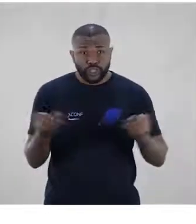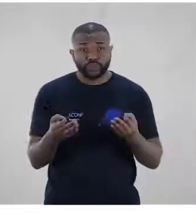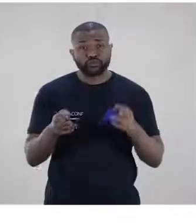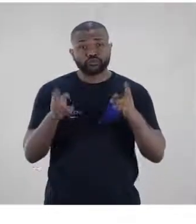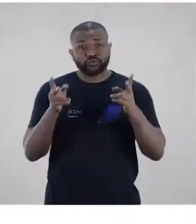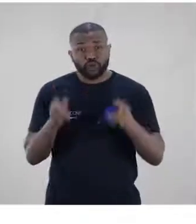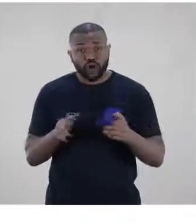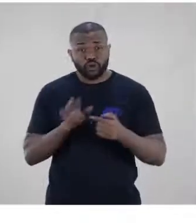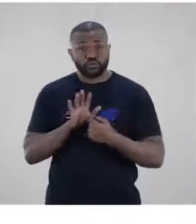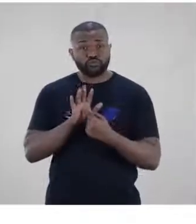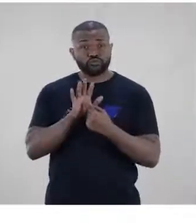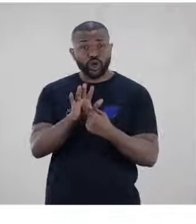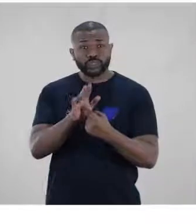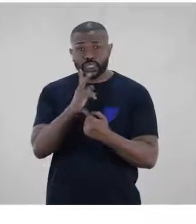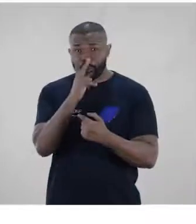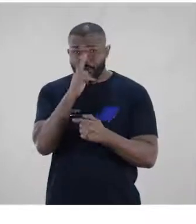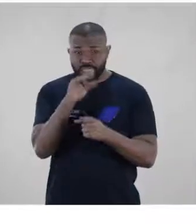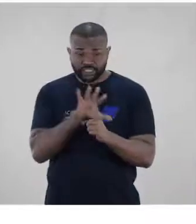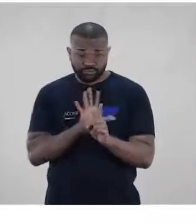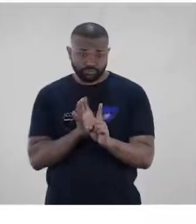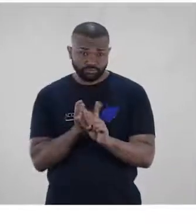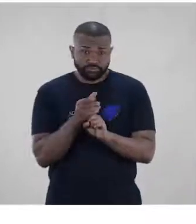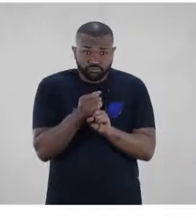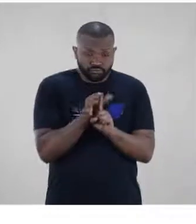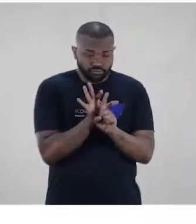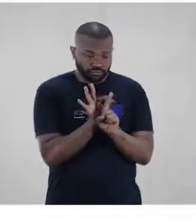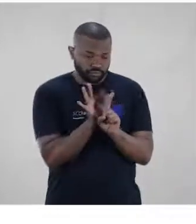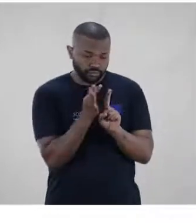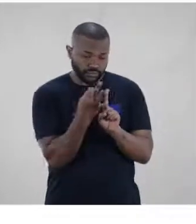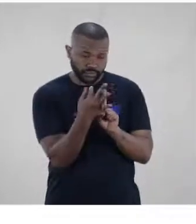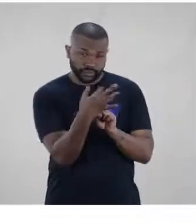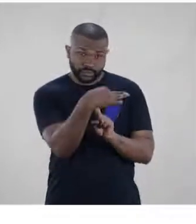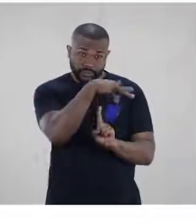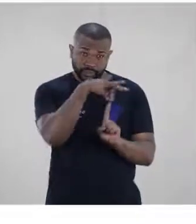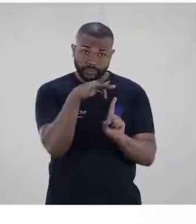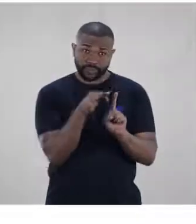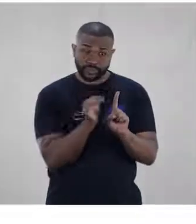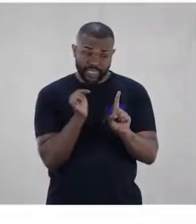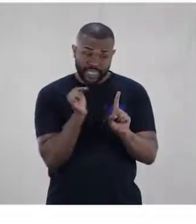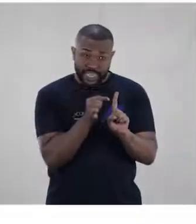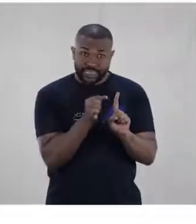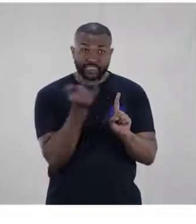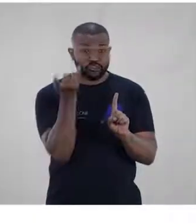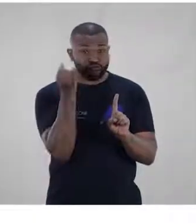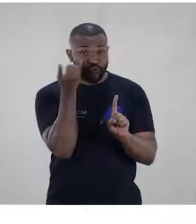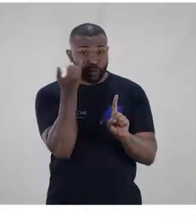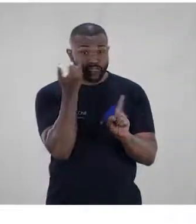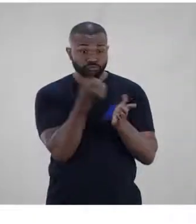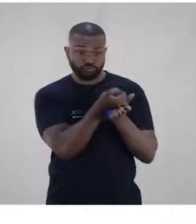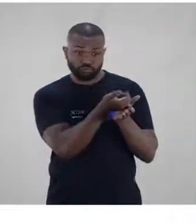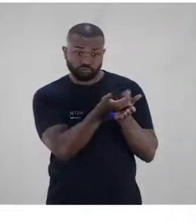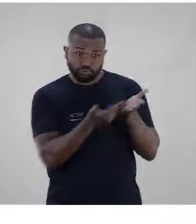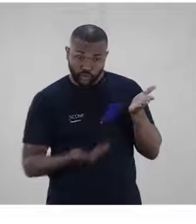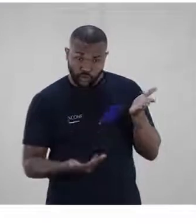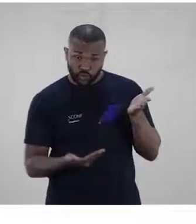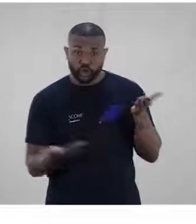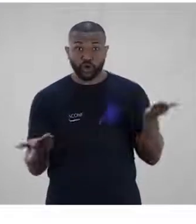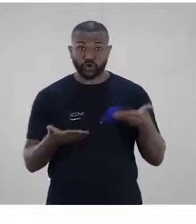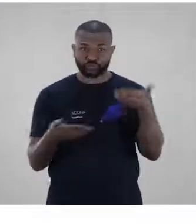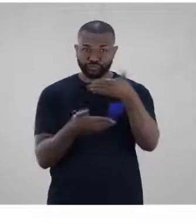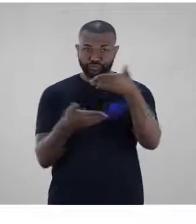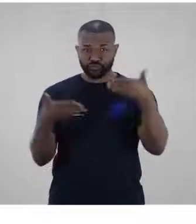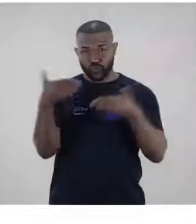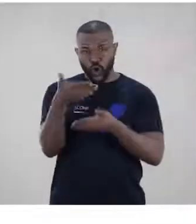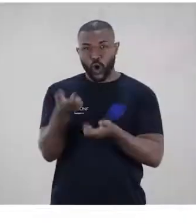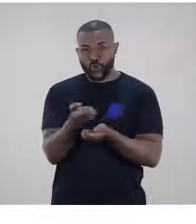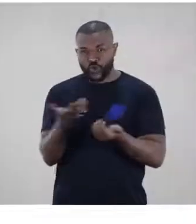of putting them in a straitjacket of, perfectly modeled star schema so that we can run reports over them. And I sprinkled on this slide